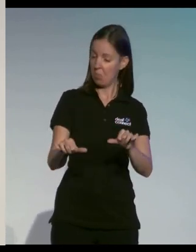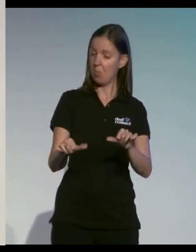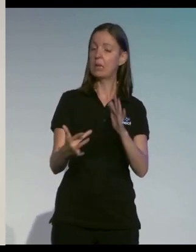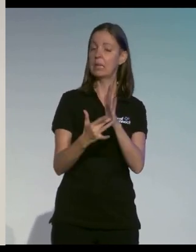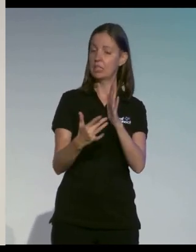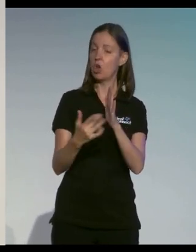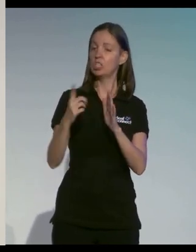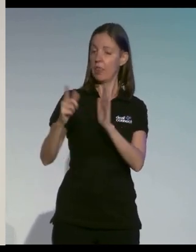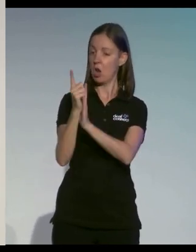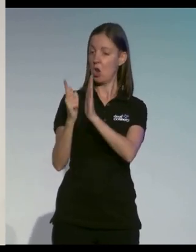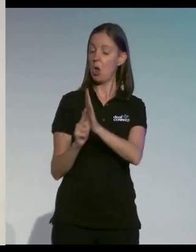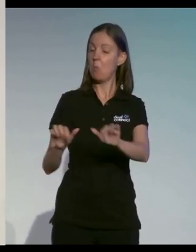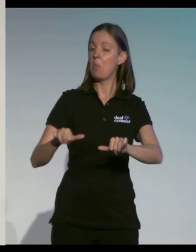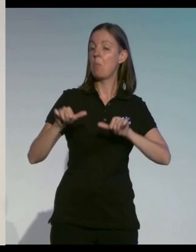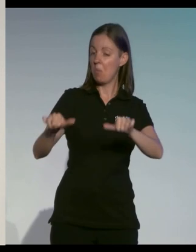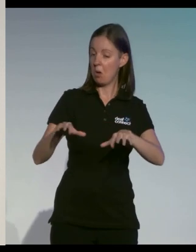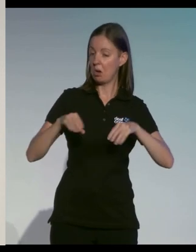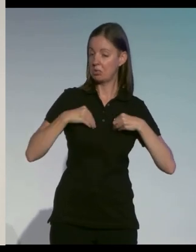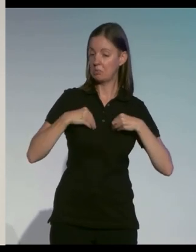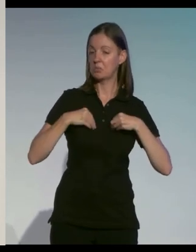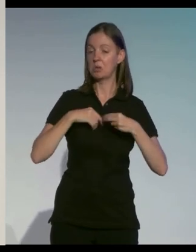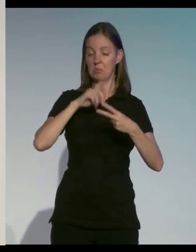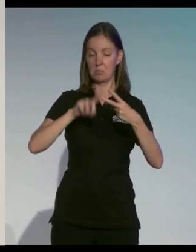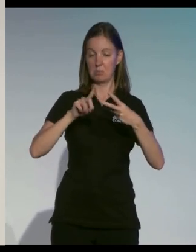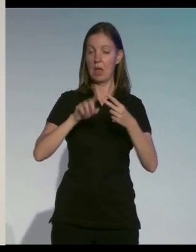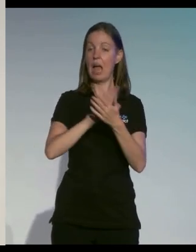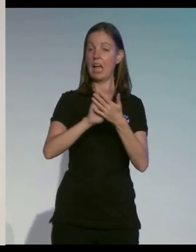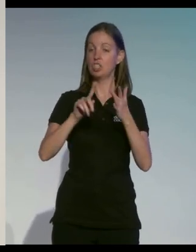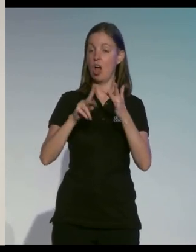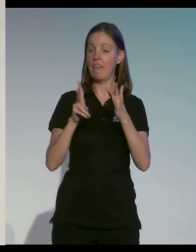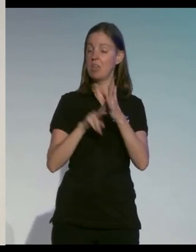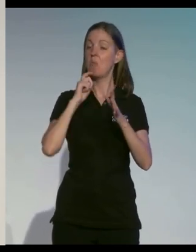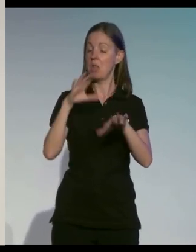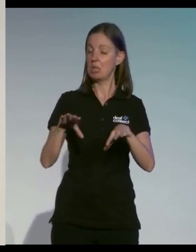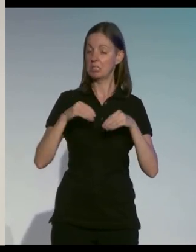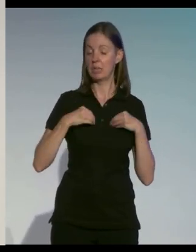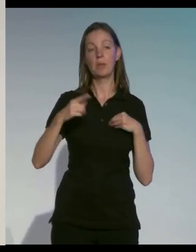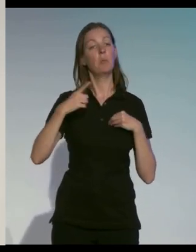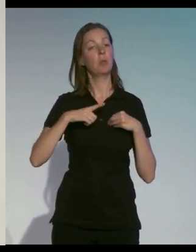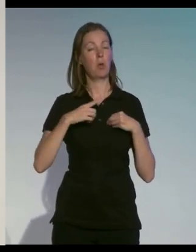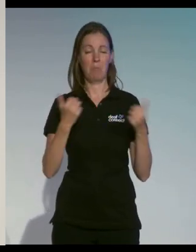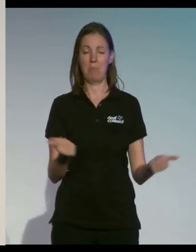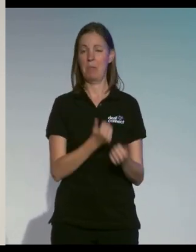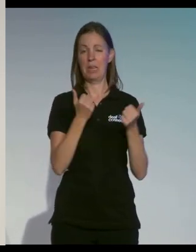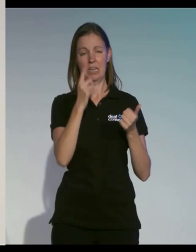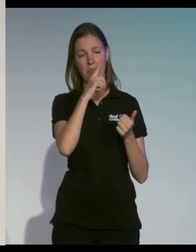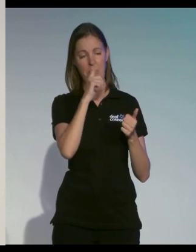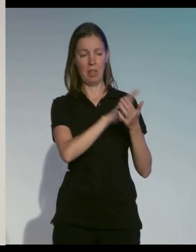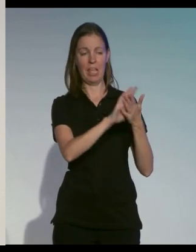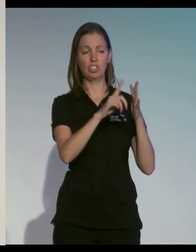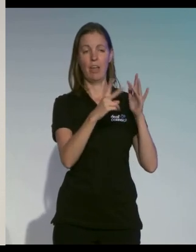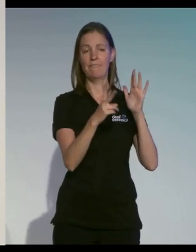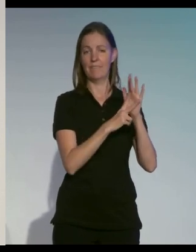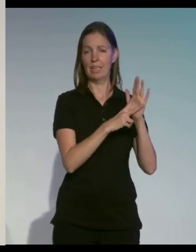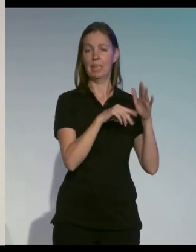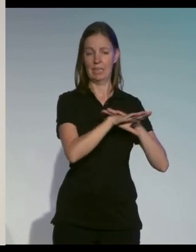even give you HIV, because in Africa we have plenty of HIV patients and